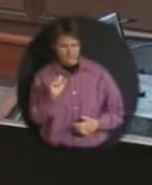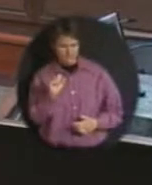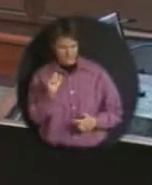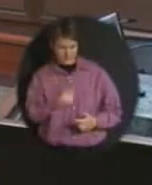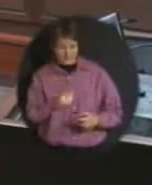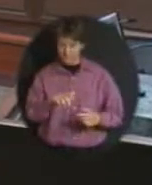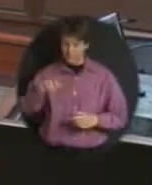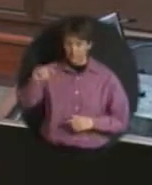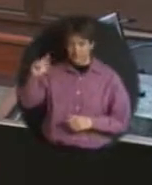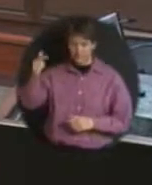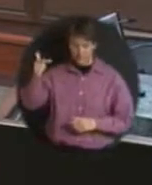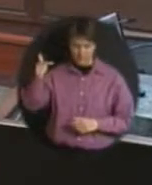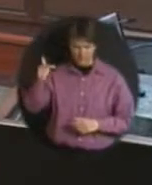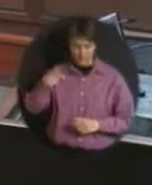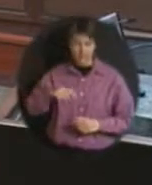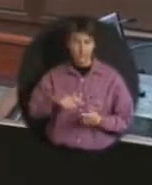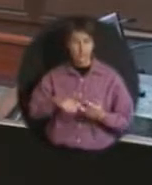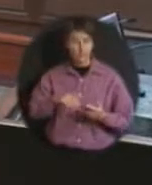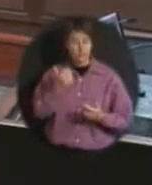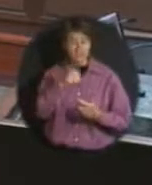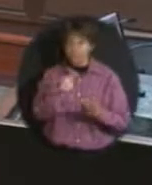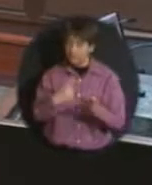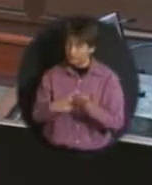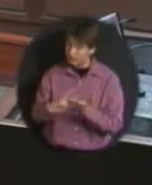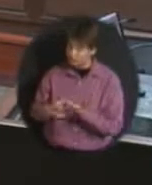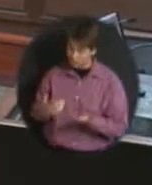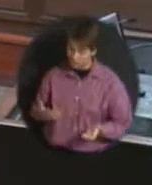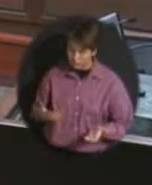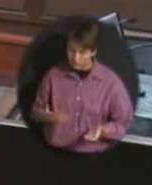Second. Any discussion?